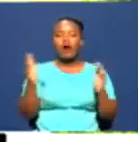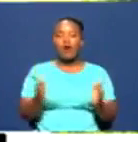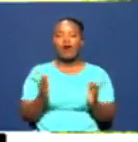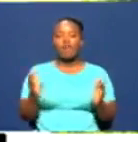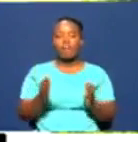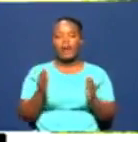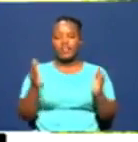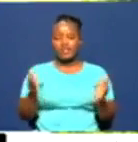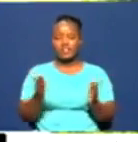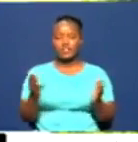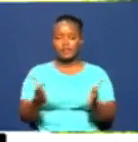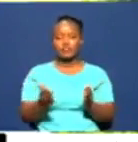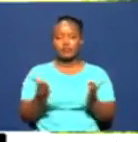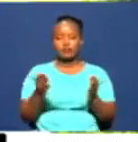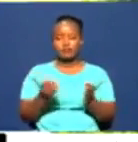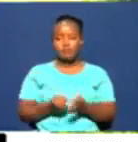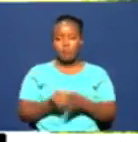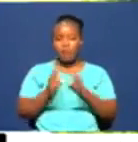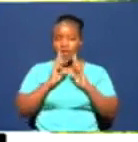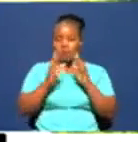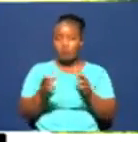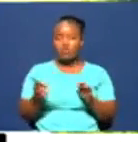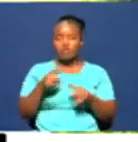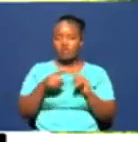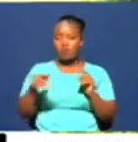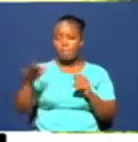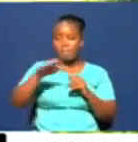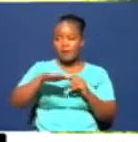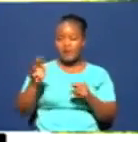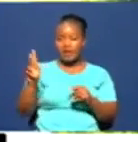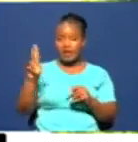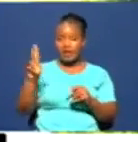Okwari, Prime Edition from Kariakor Crematorium, Nairobi County.